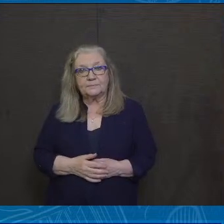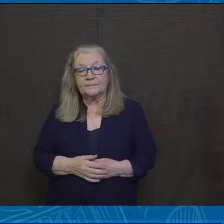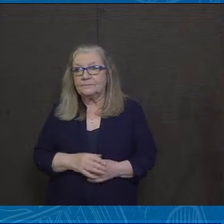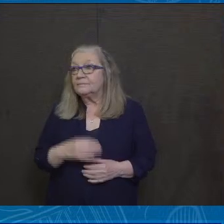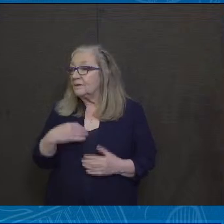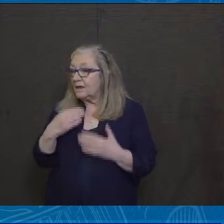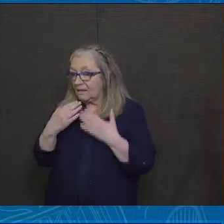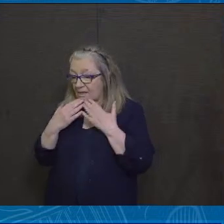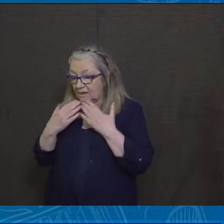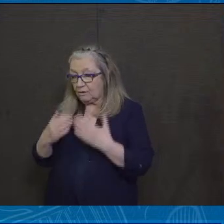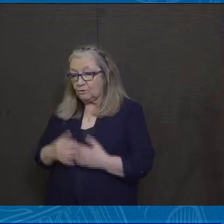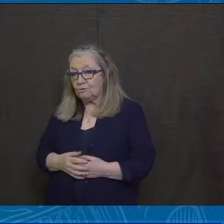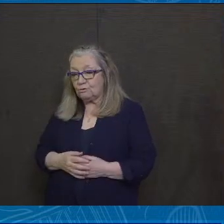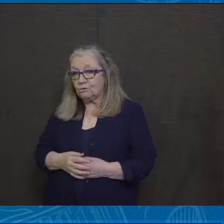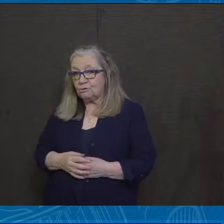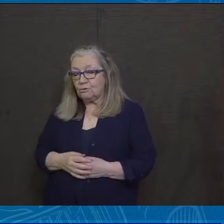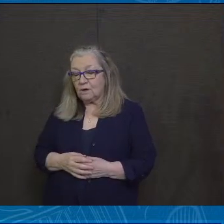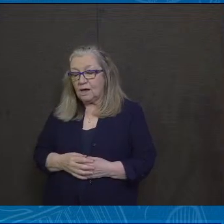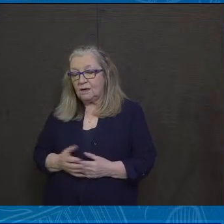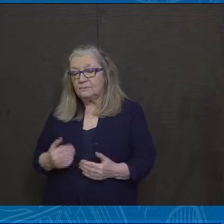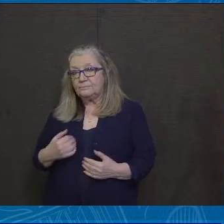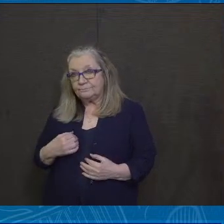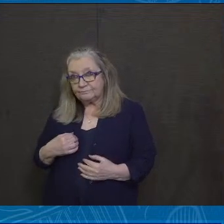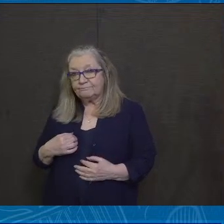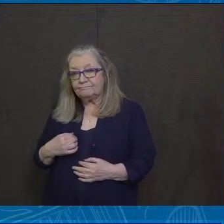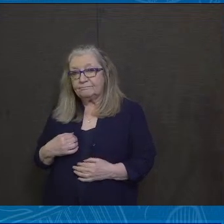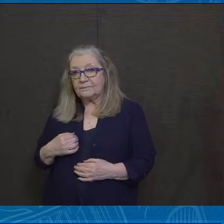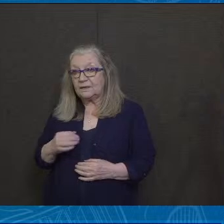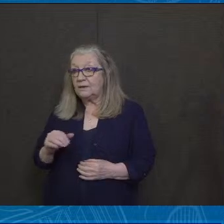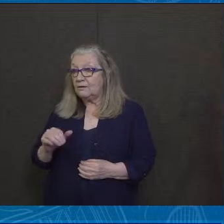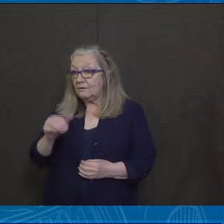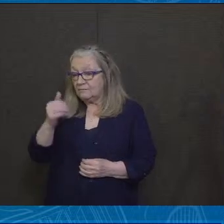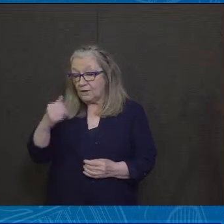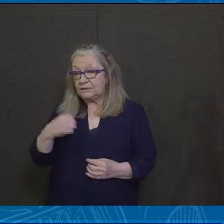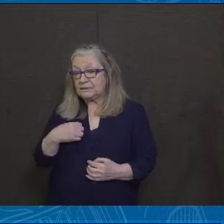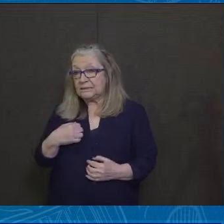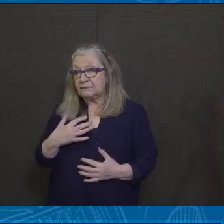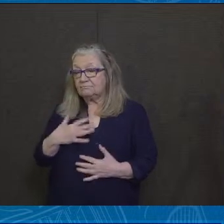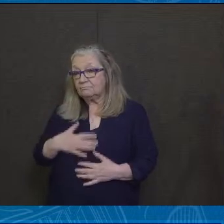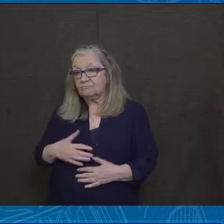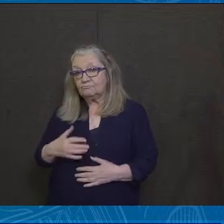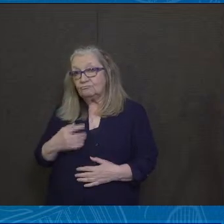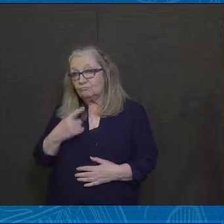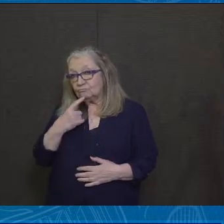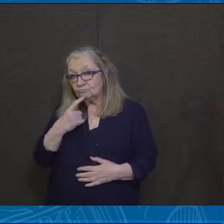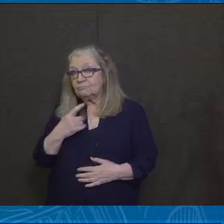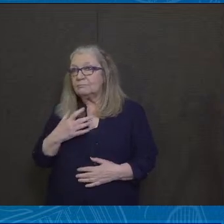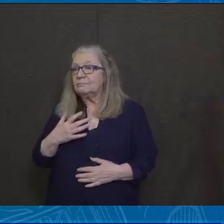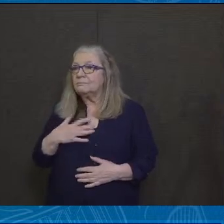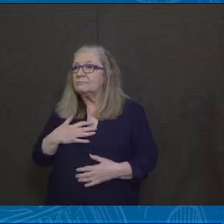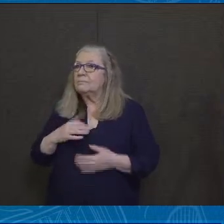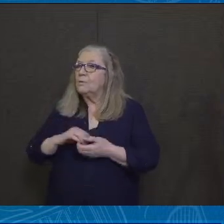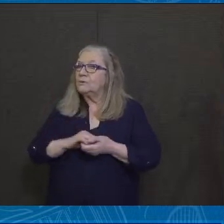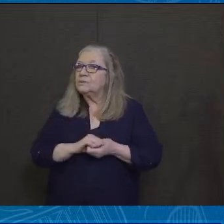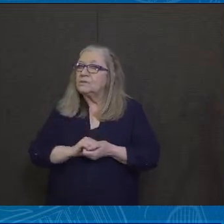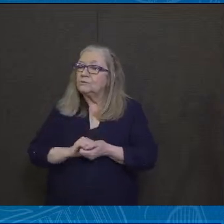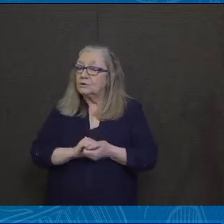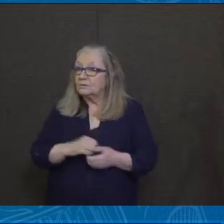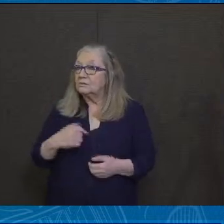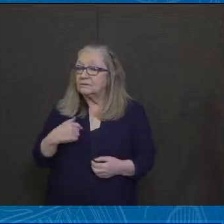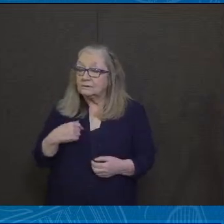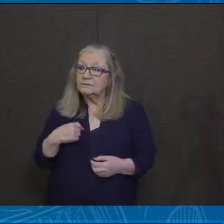Thank you. Well, allow me to first introduce the organization that